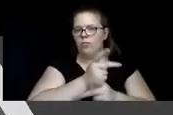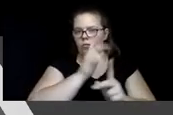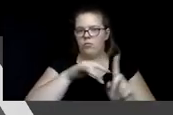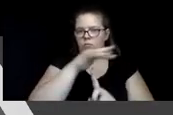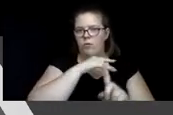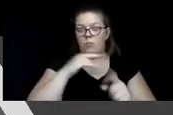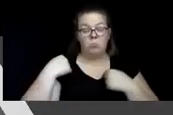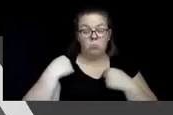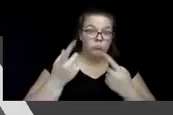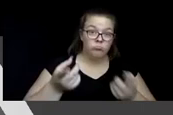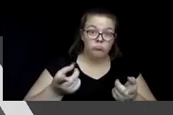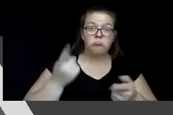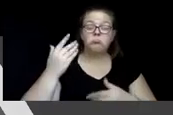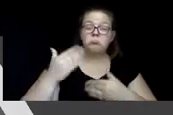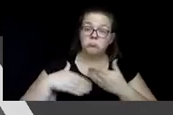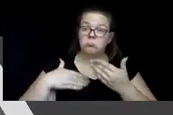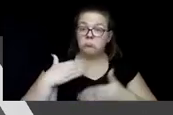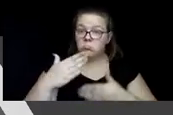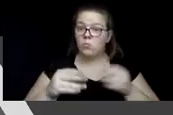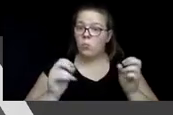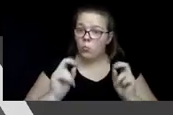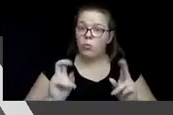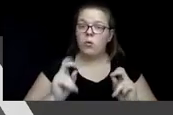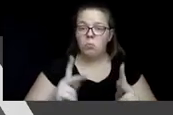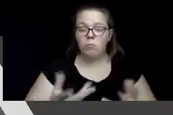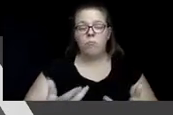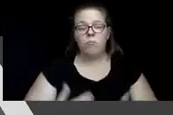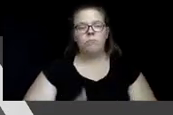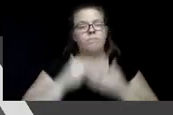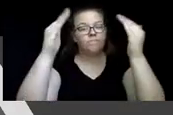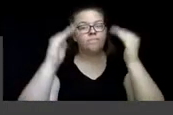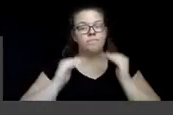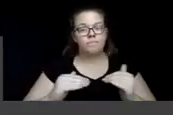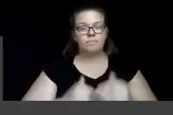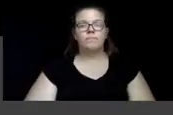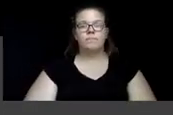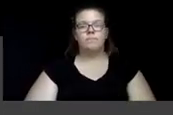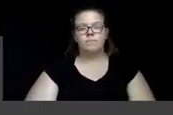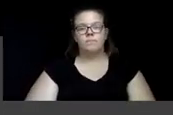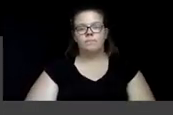far we've been doing okay. Next slide, please.